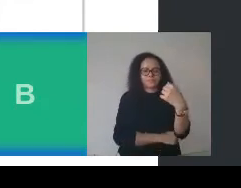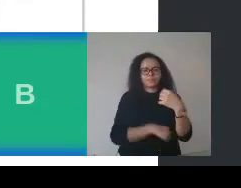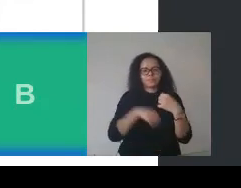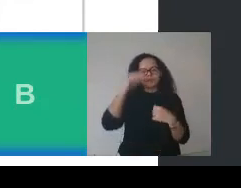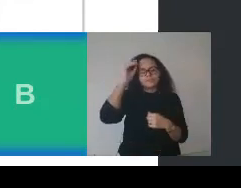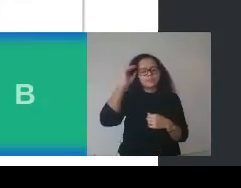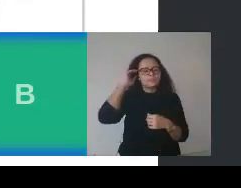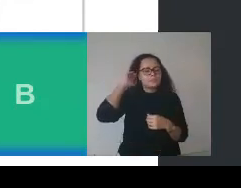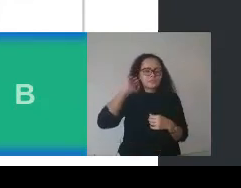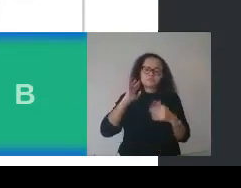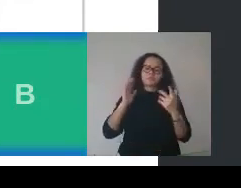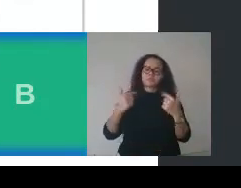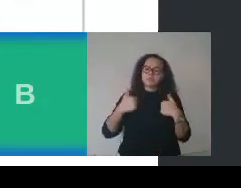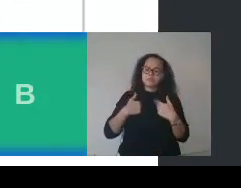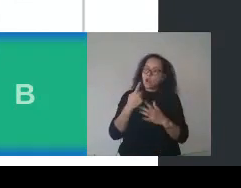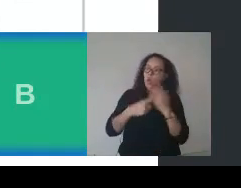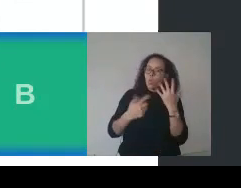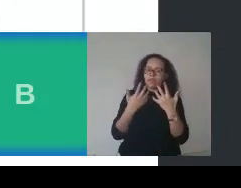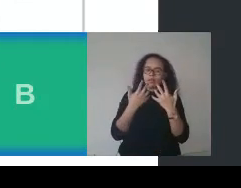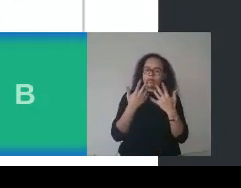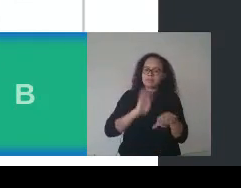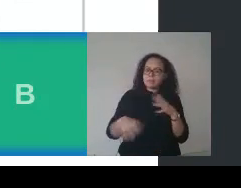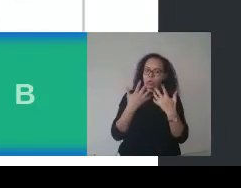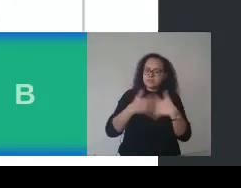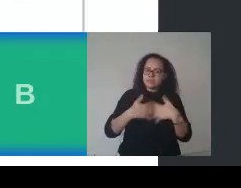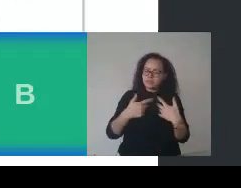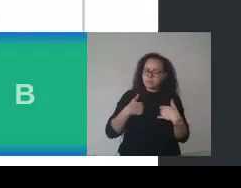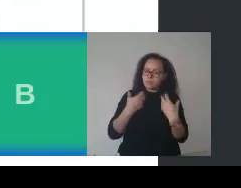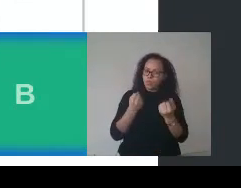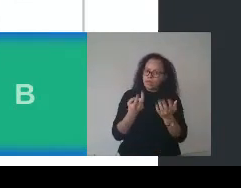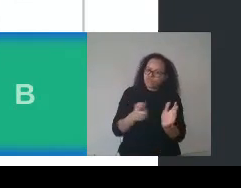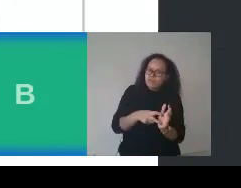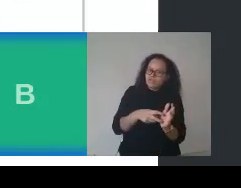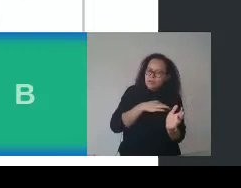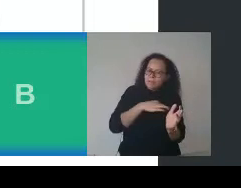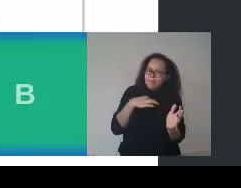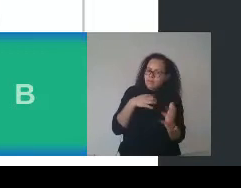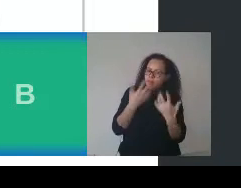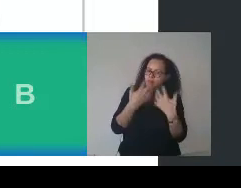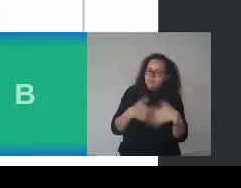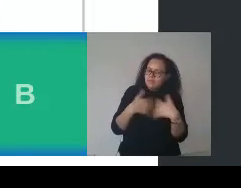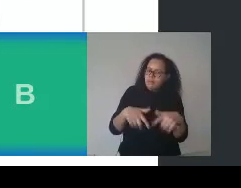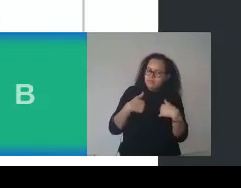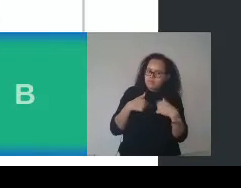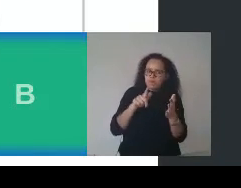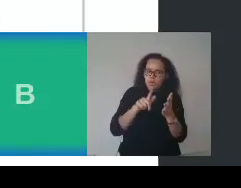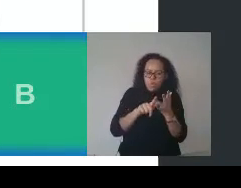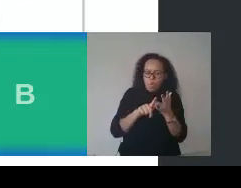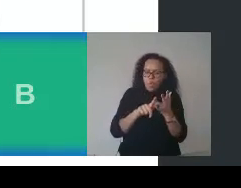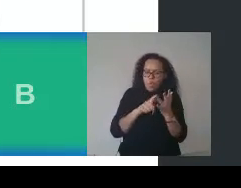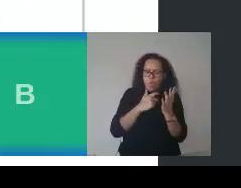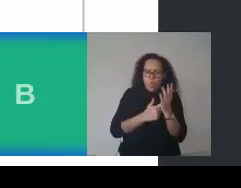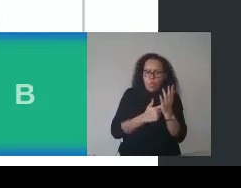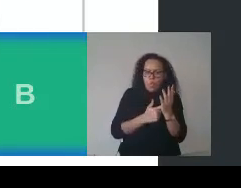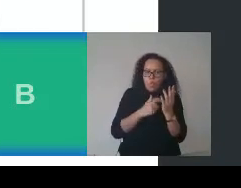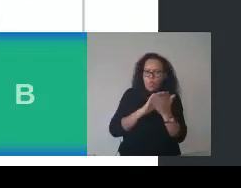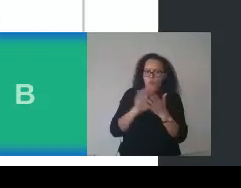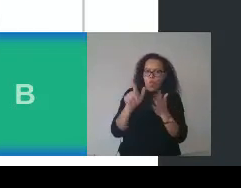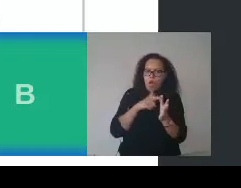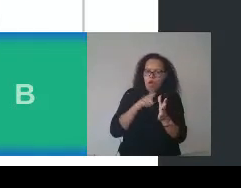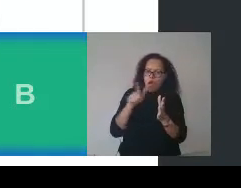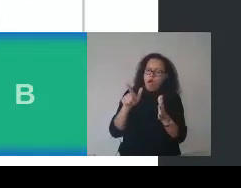just a piece of sport tech, we're a registered medical device. We are rated by Orca, the medical app reviewer,